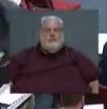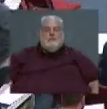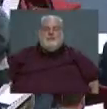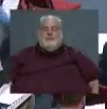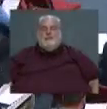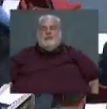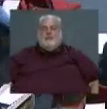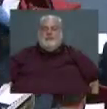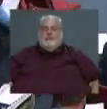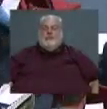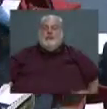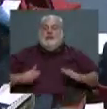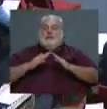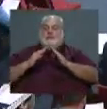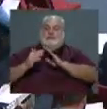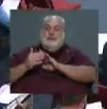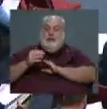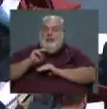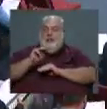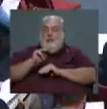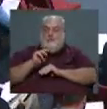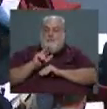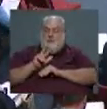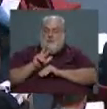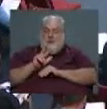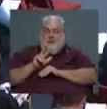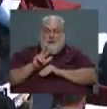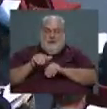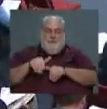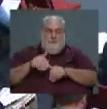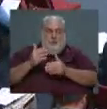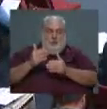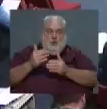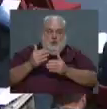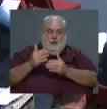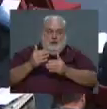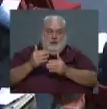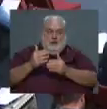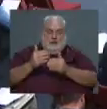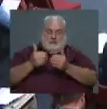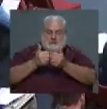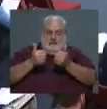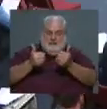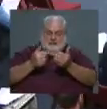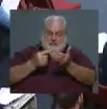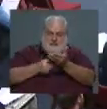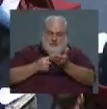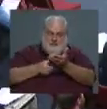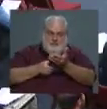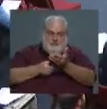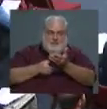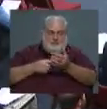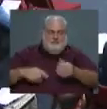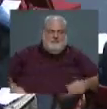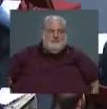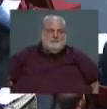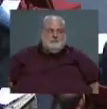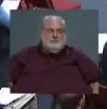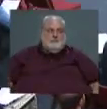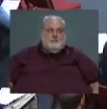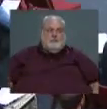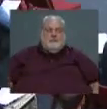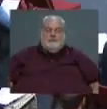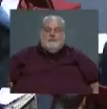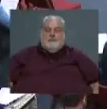ordinance M3. Move we add it to the separate ordinances. All right, this is also a motion to